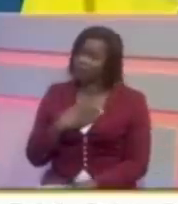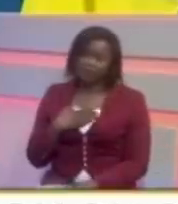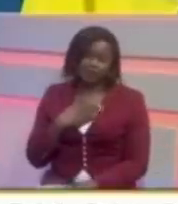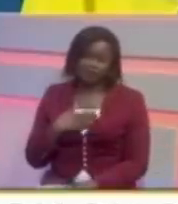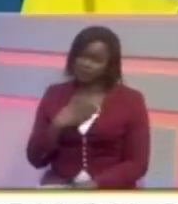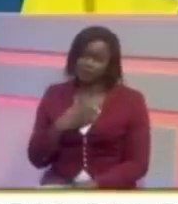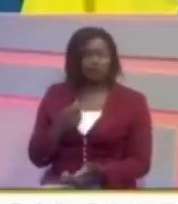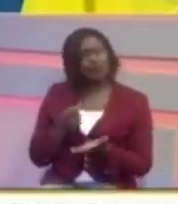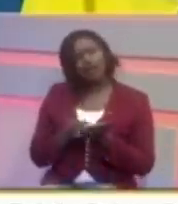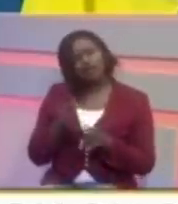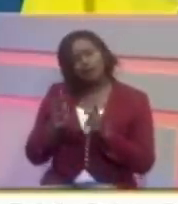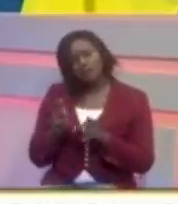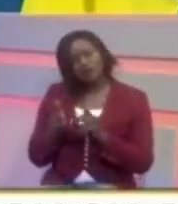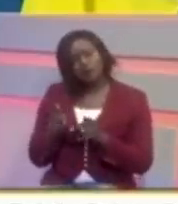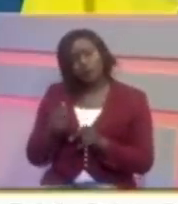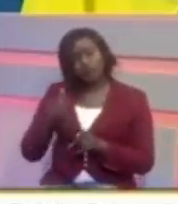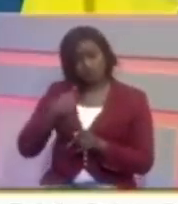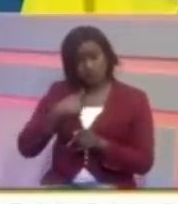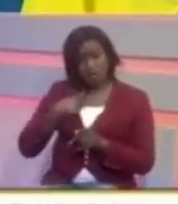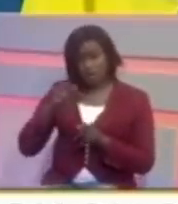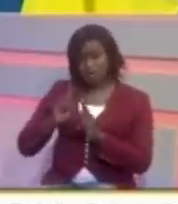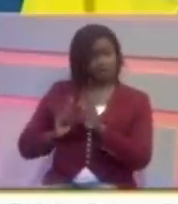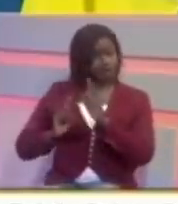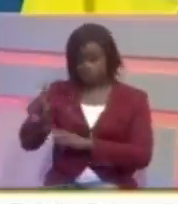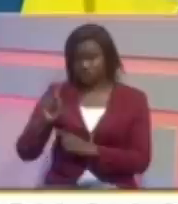abana Uganda si middle while they run by Seko,